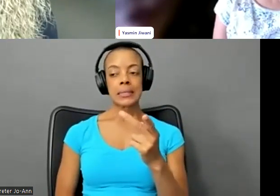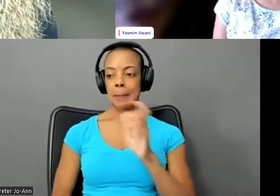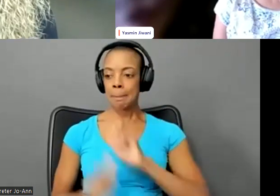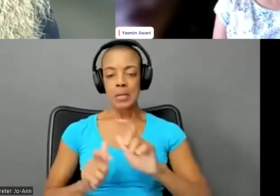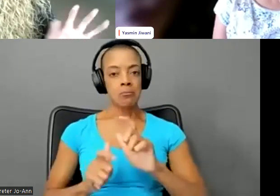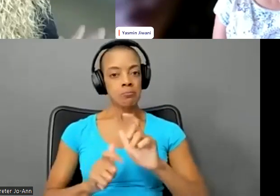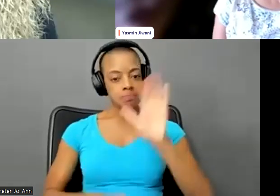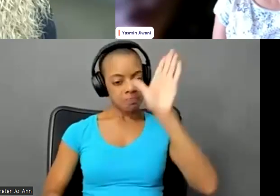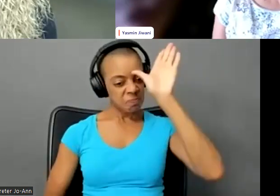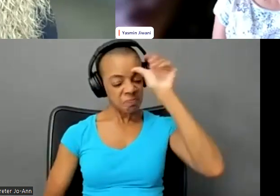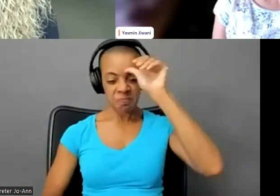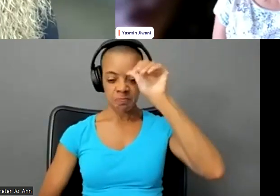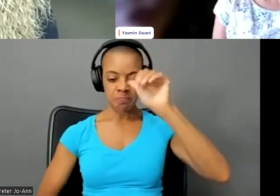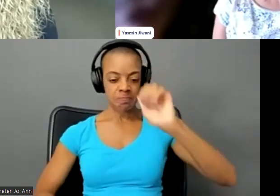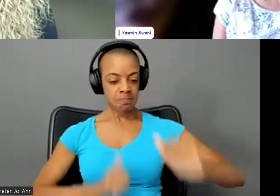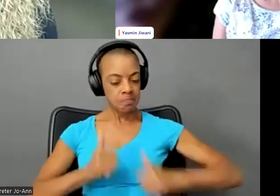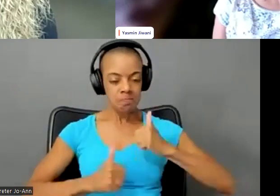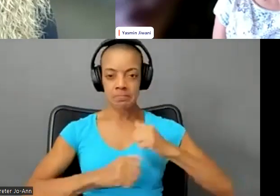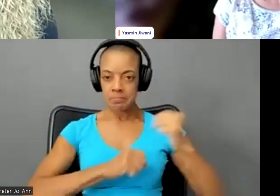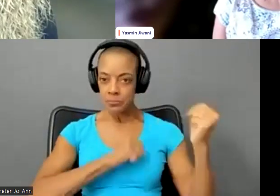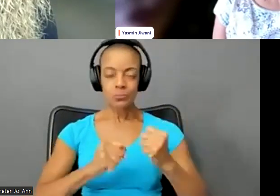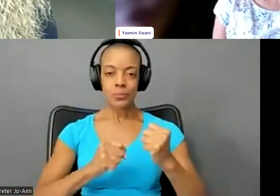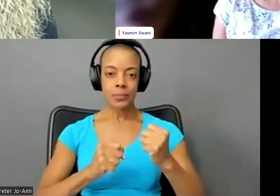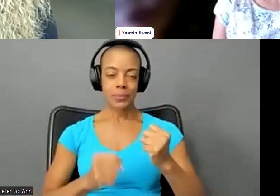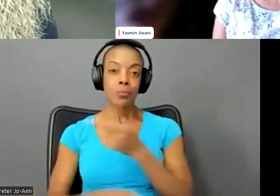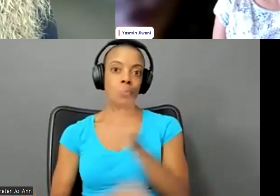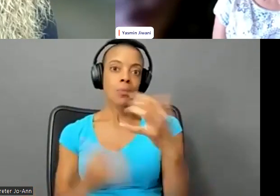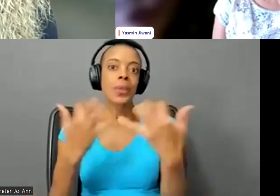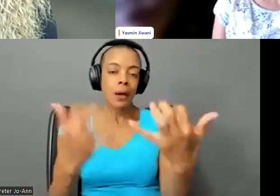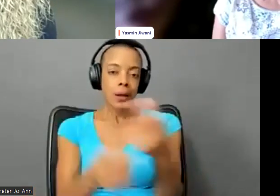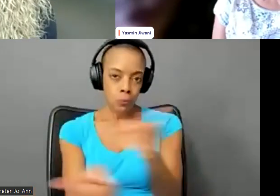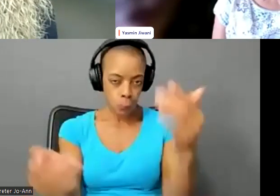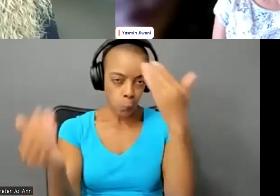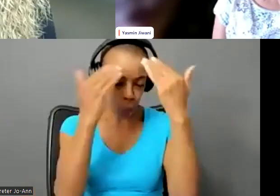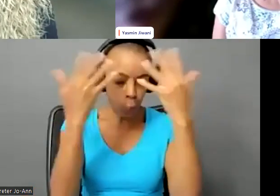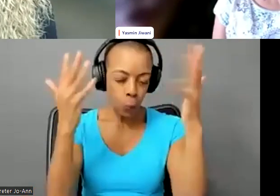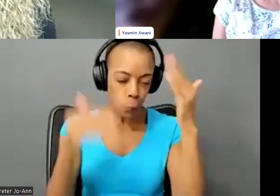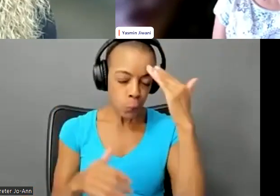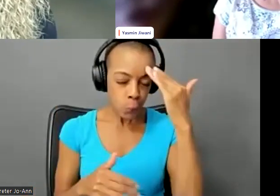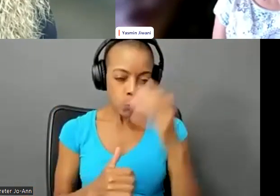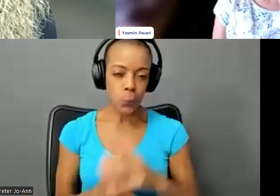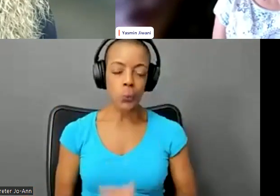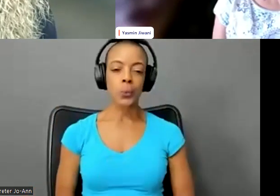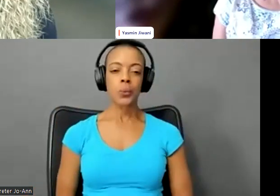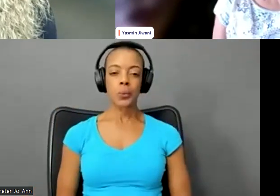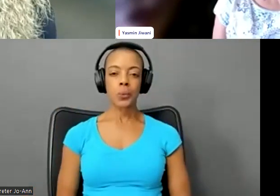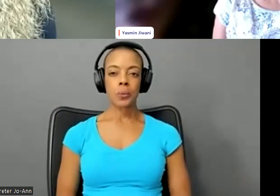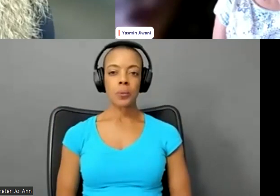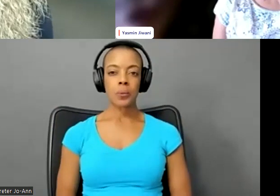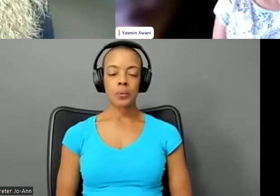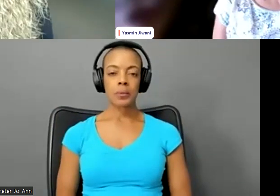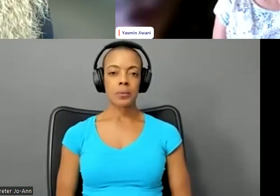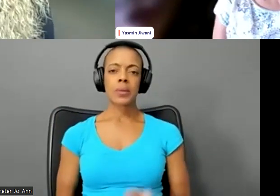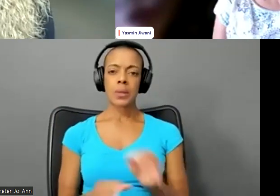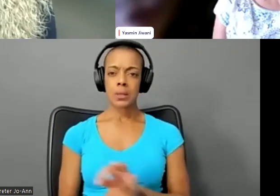really important. Again, I know I'm preaching to the choir on this webinar, but I do think it's important when